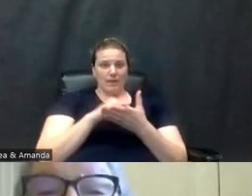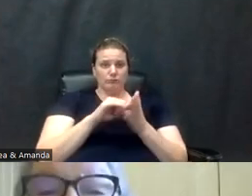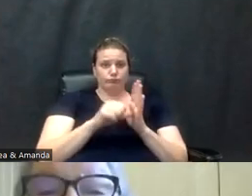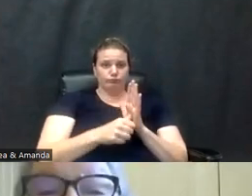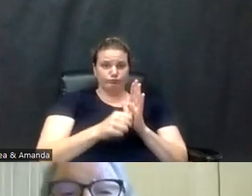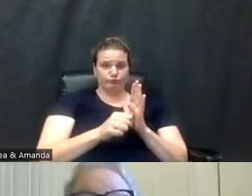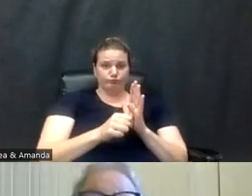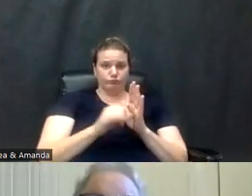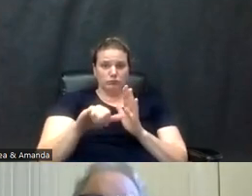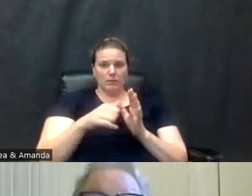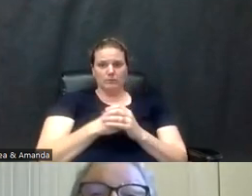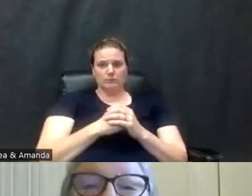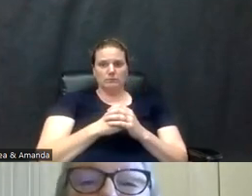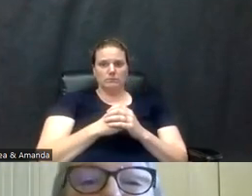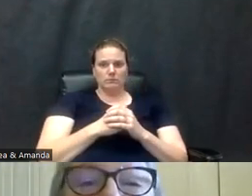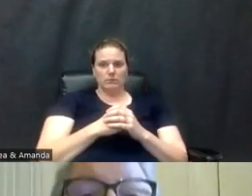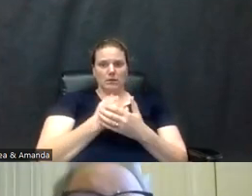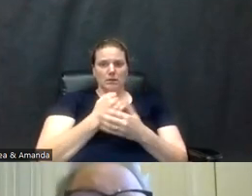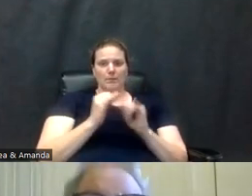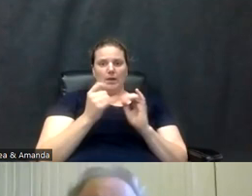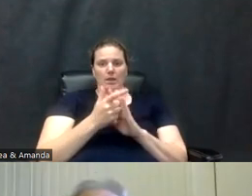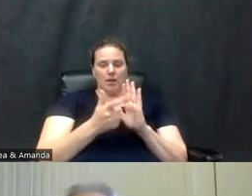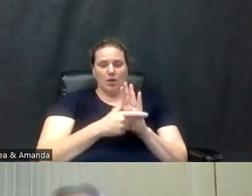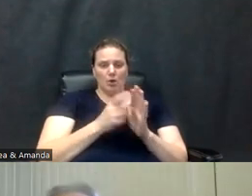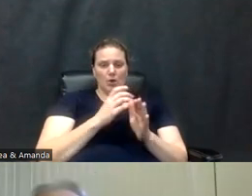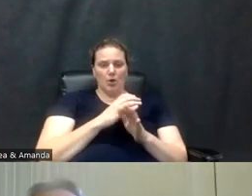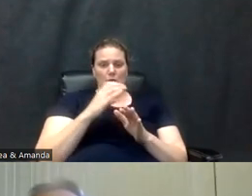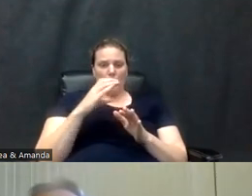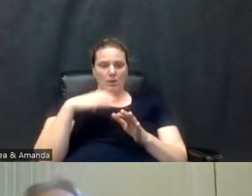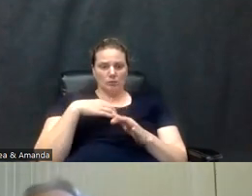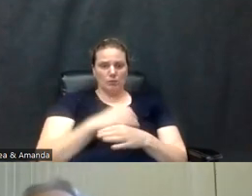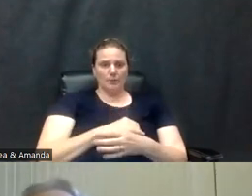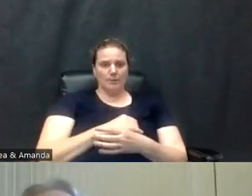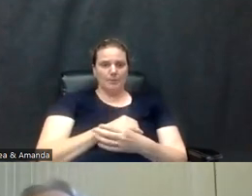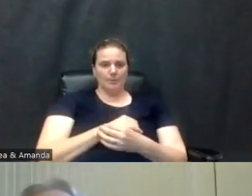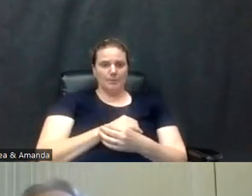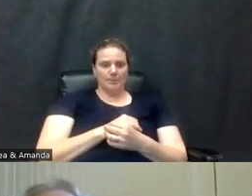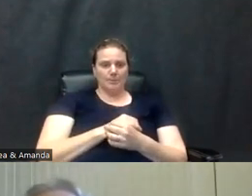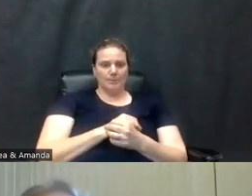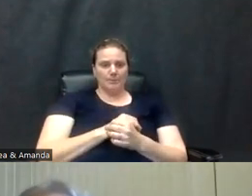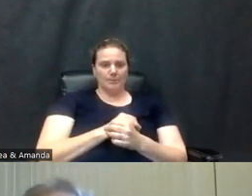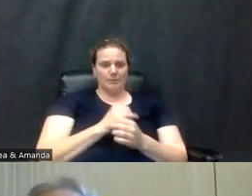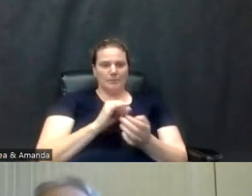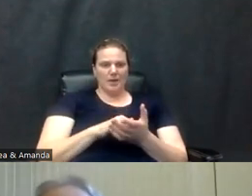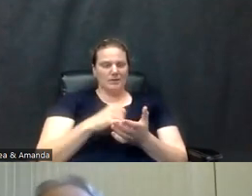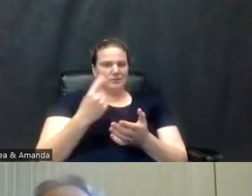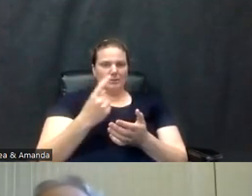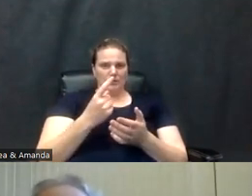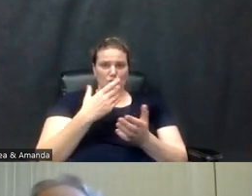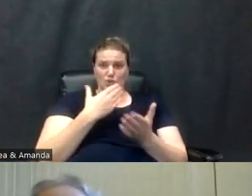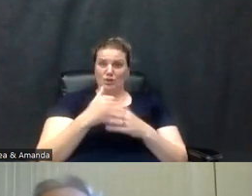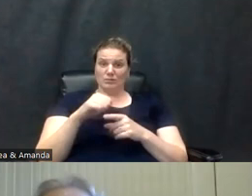that. They have an independent legal counsel. So that is something that I think is a good